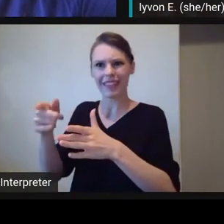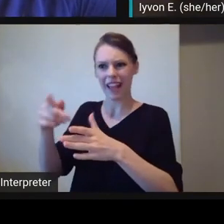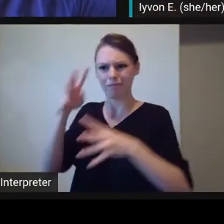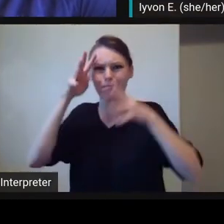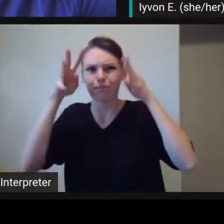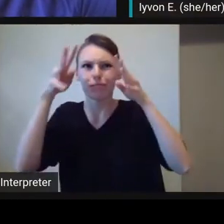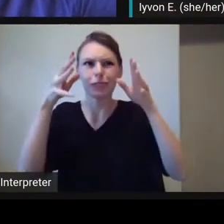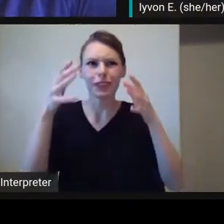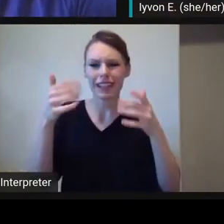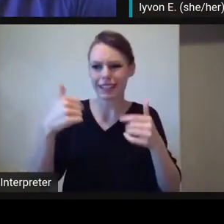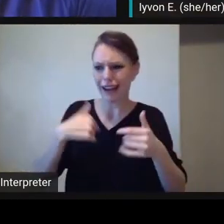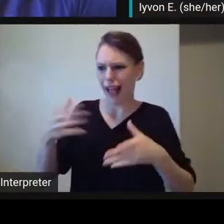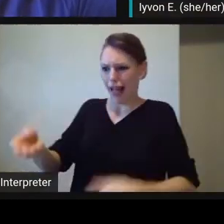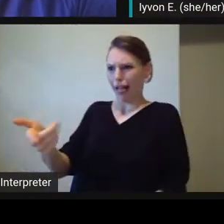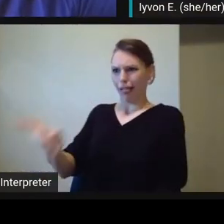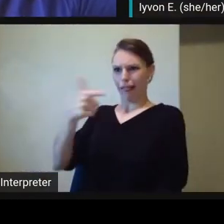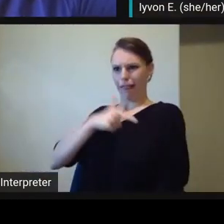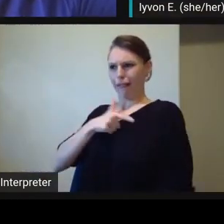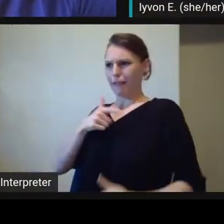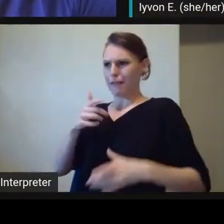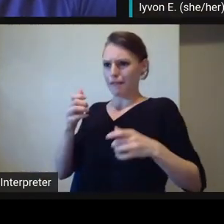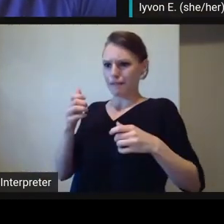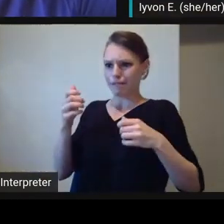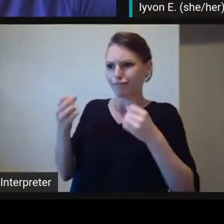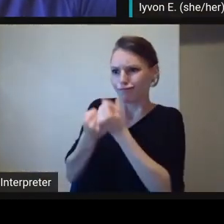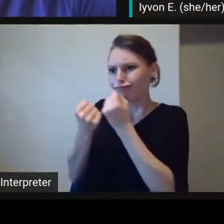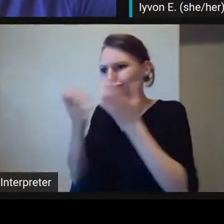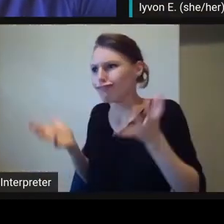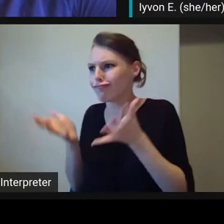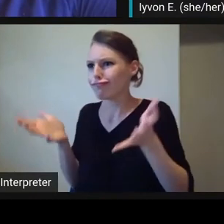like the end iteration. That can be, you know,